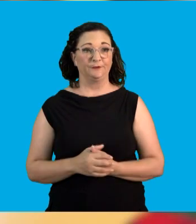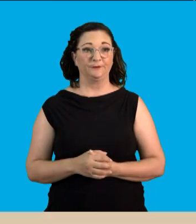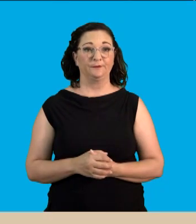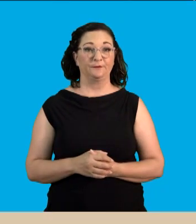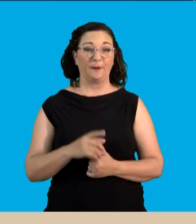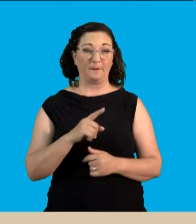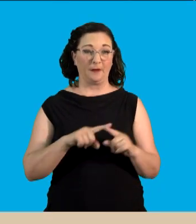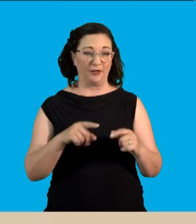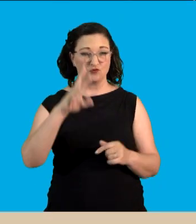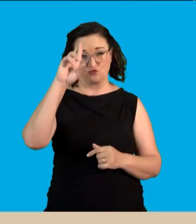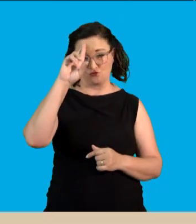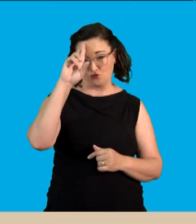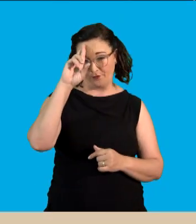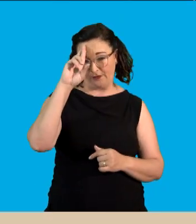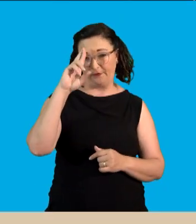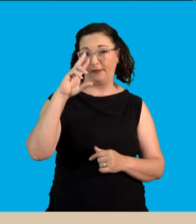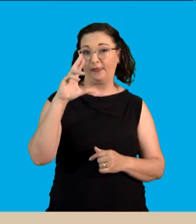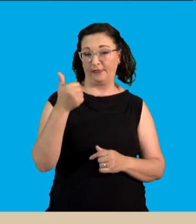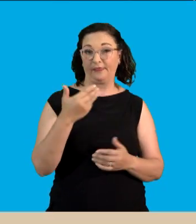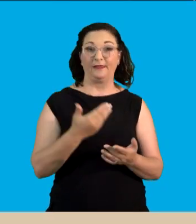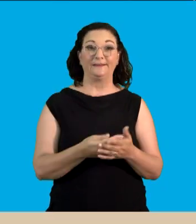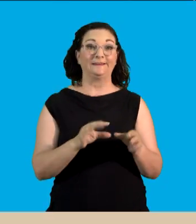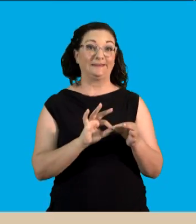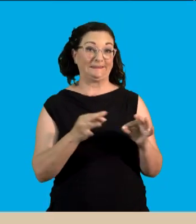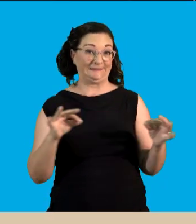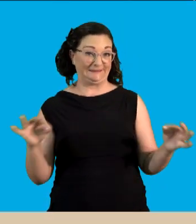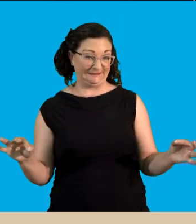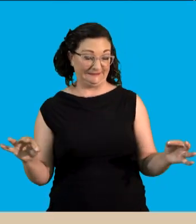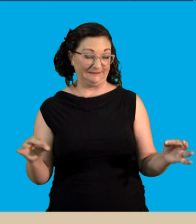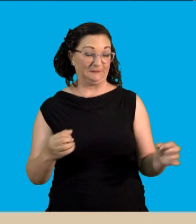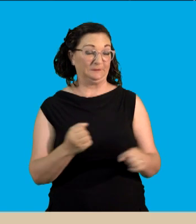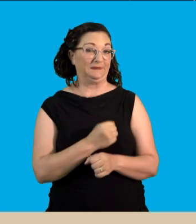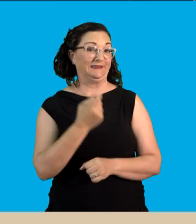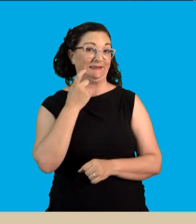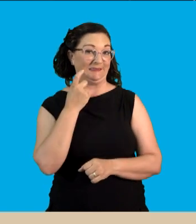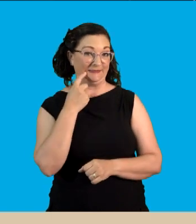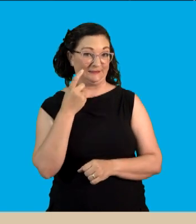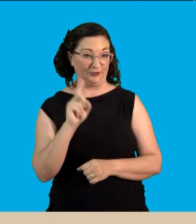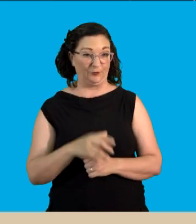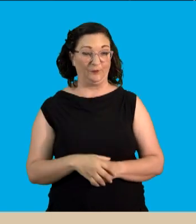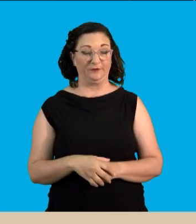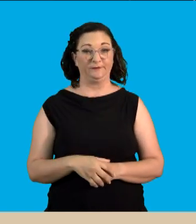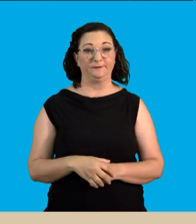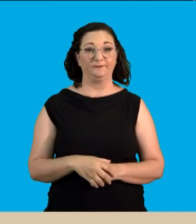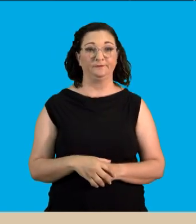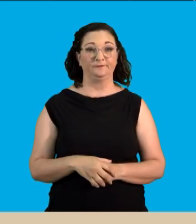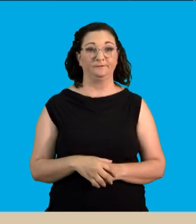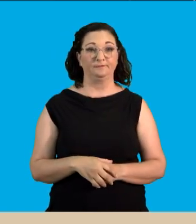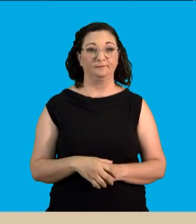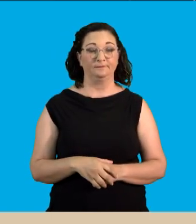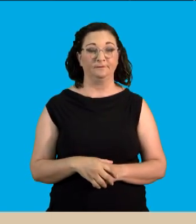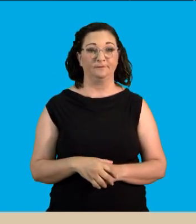the sun. Now, for you to remember, you need to use the following sentence. We can say,